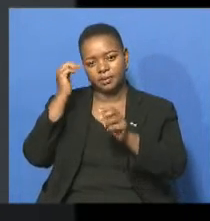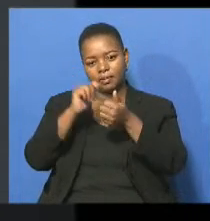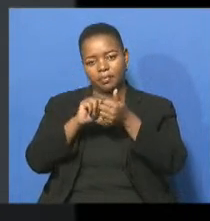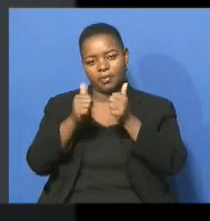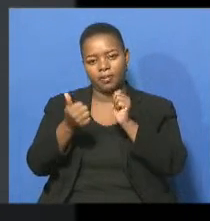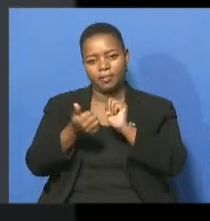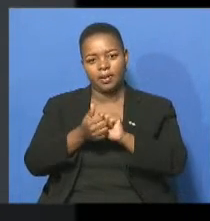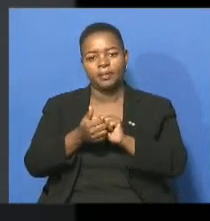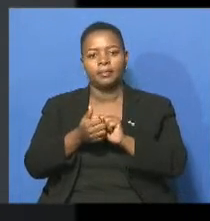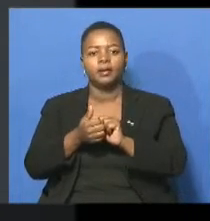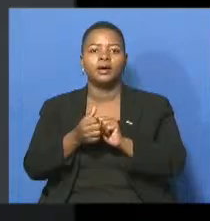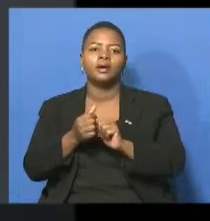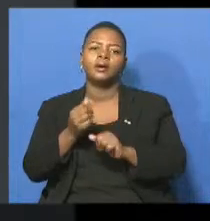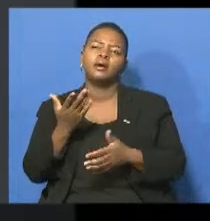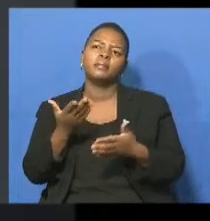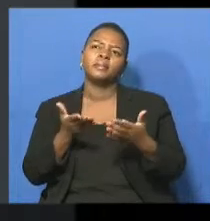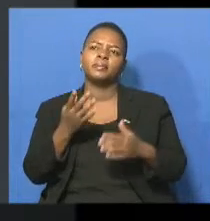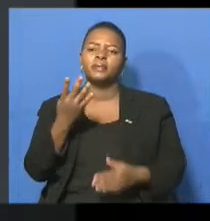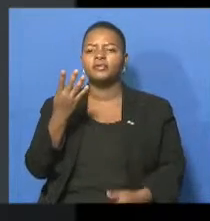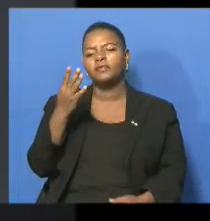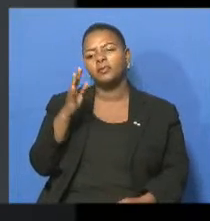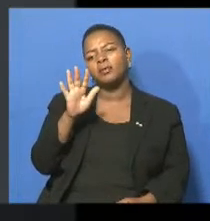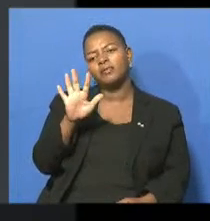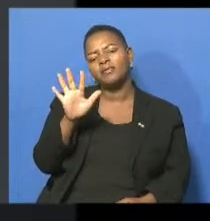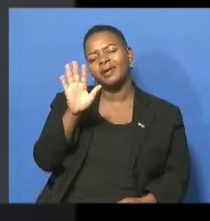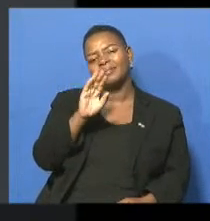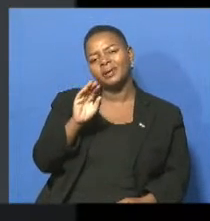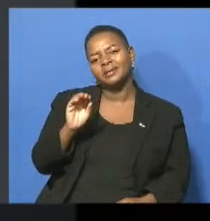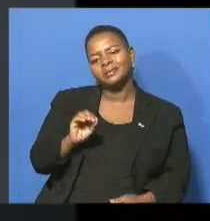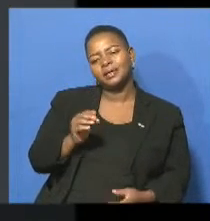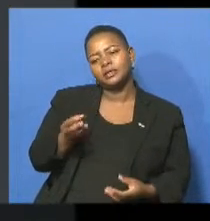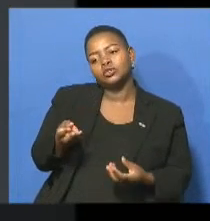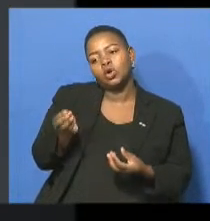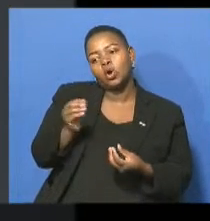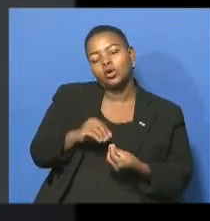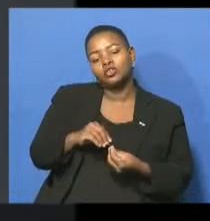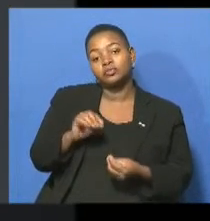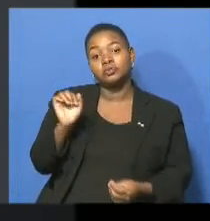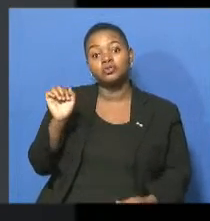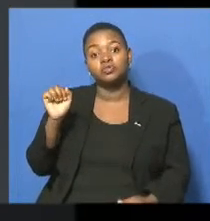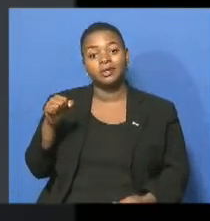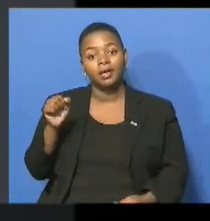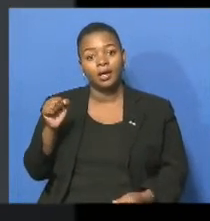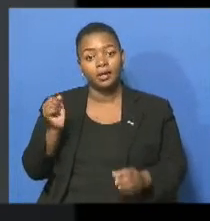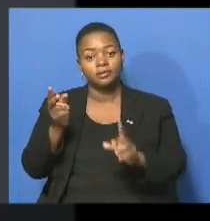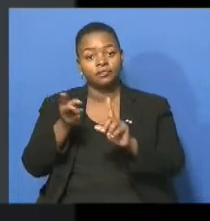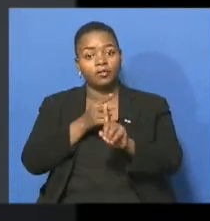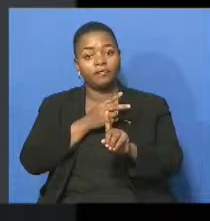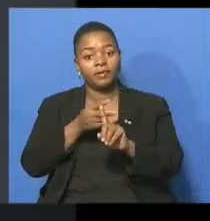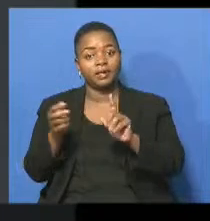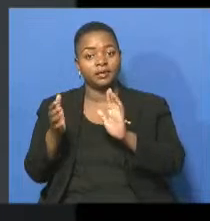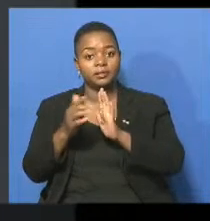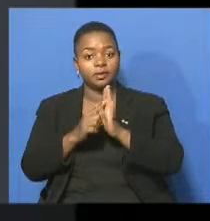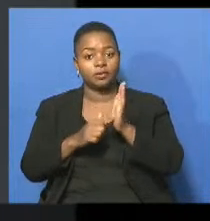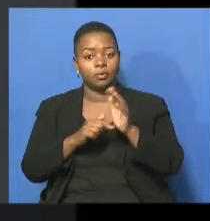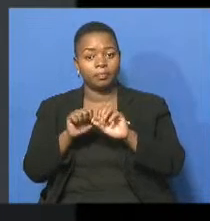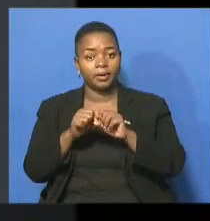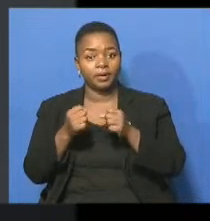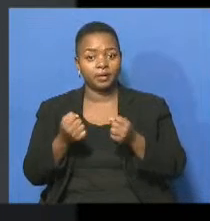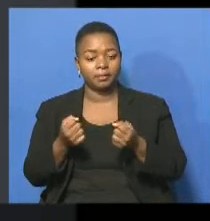contributes only about 4 to 5% of criminality and violence in the society.